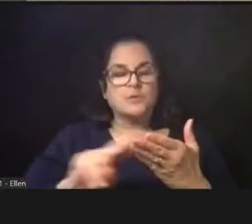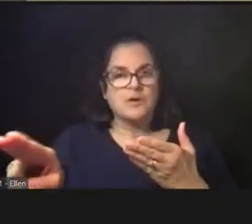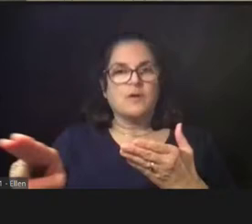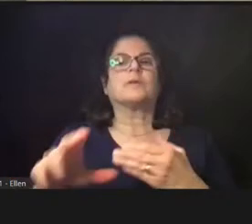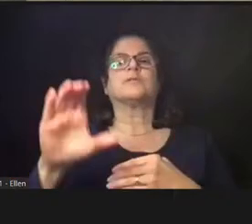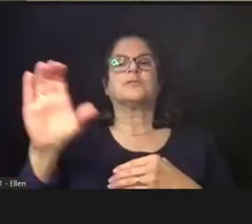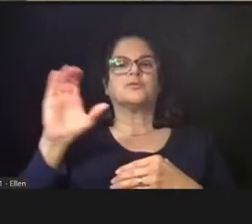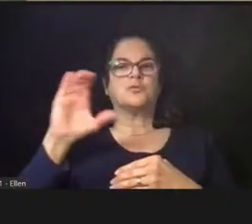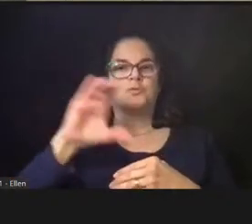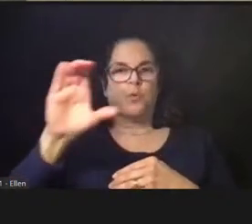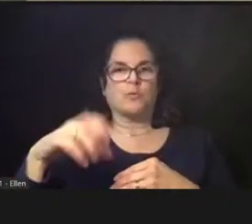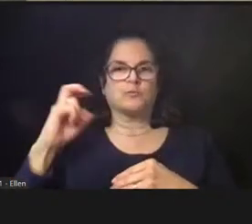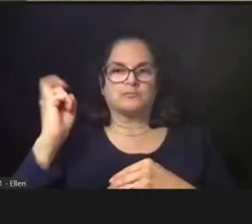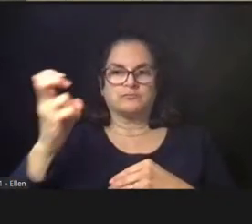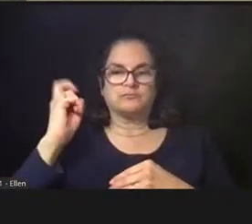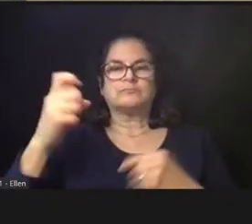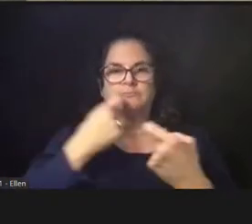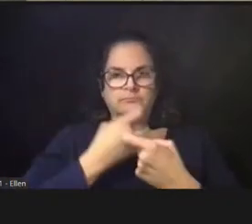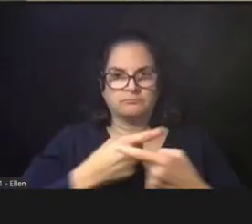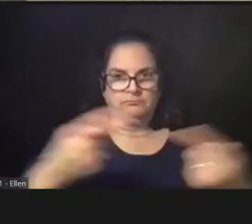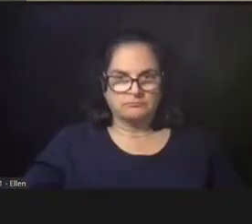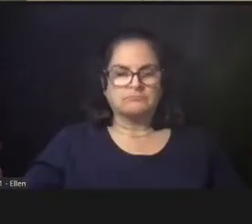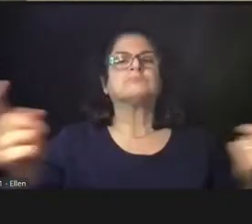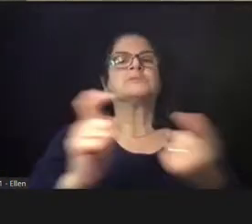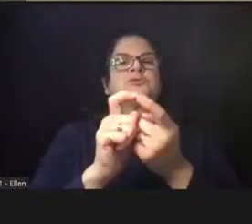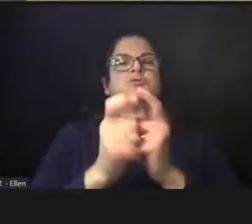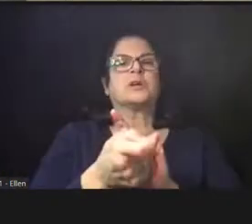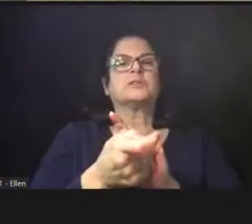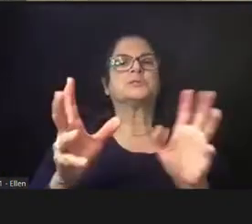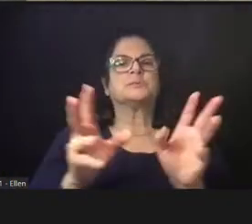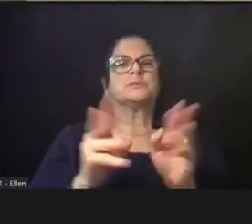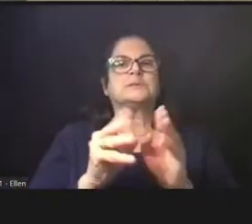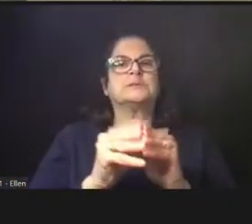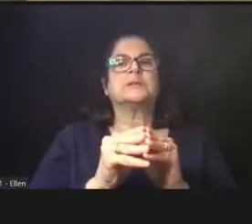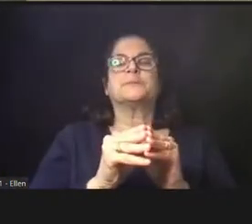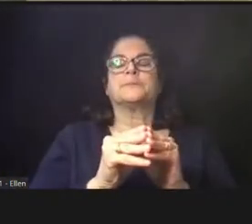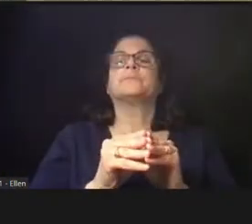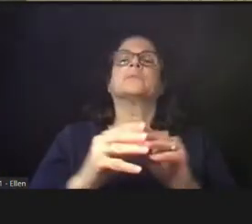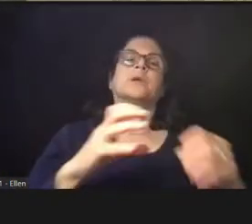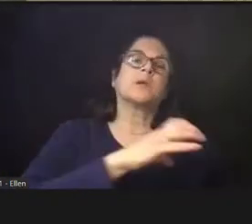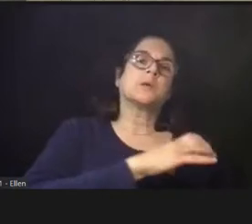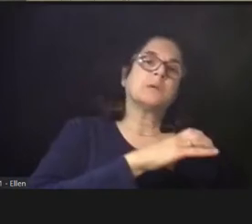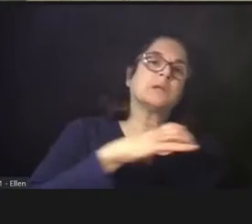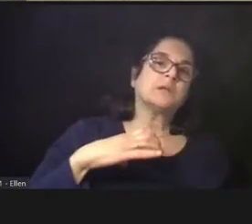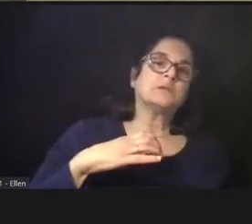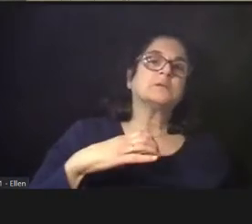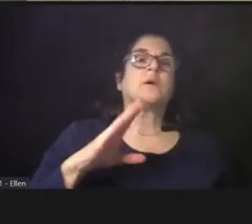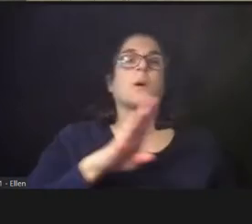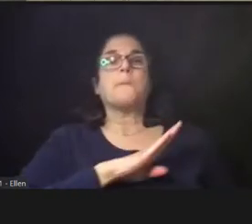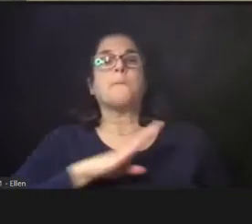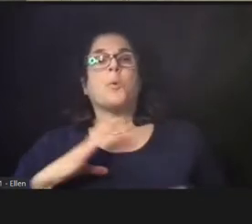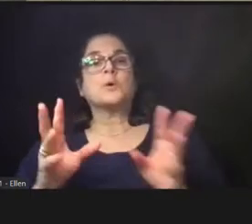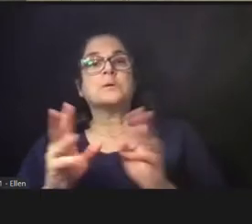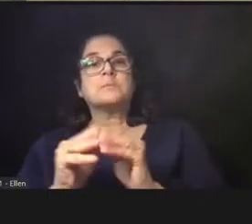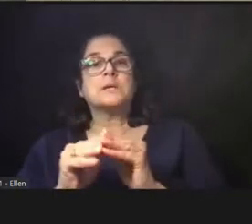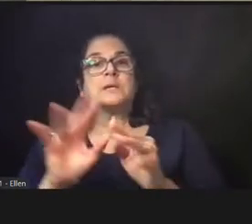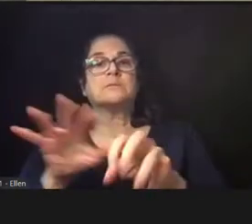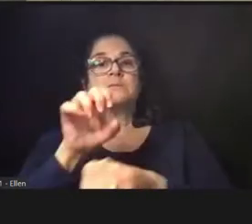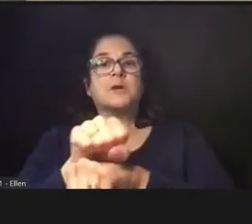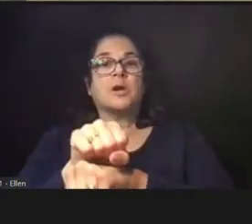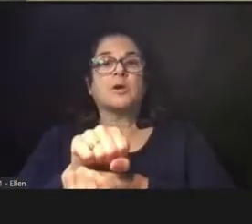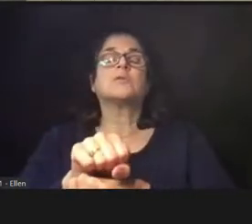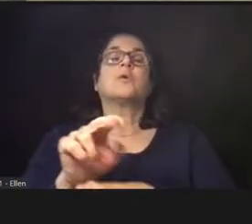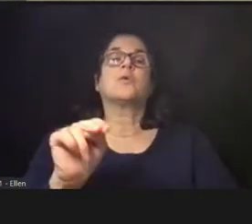format of meetings of the committees and the board scheduled for November 15th, 2022